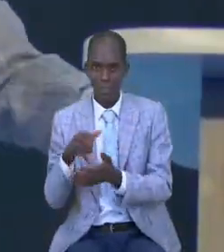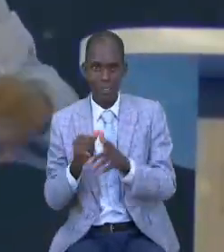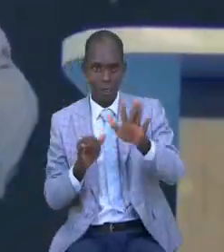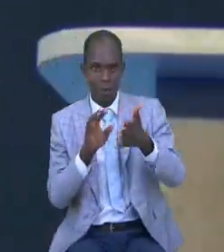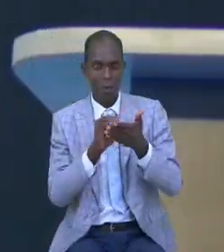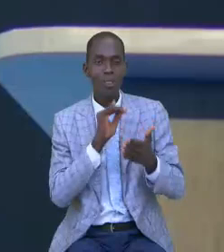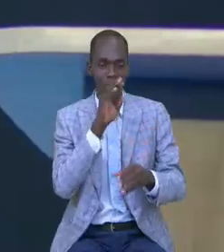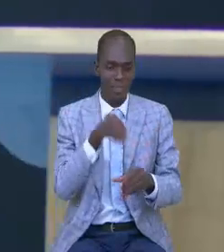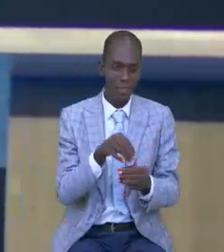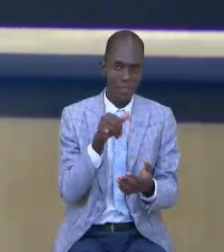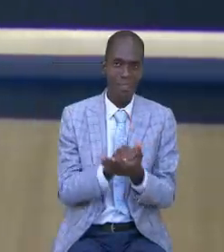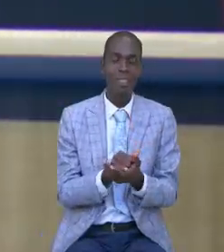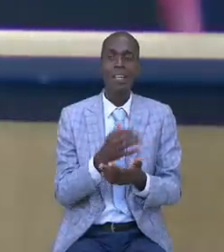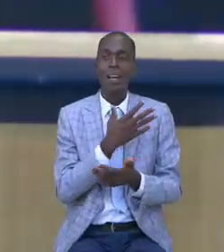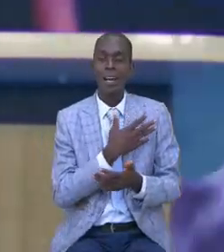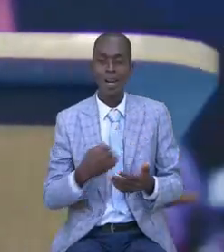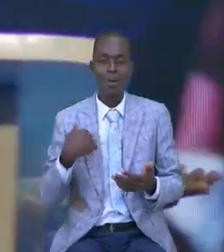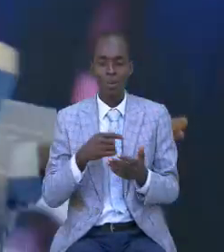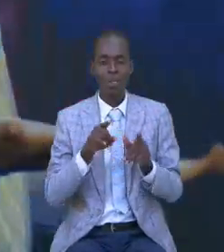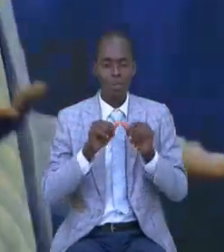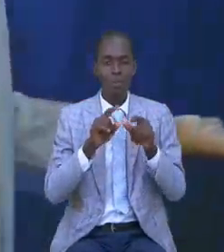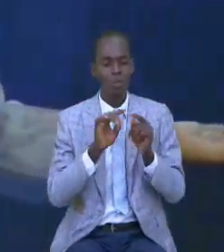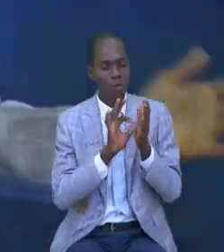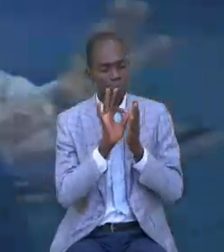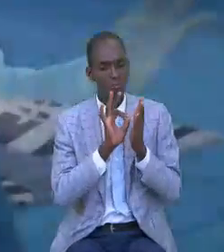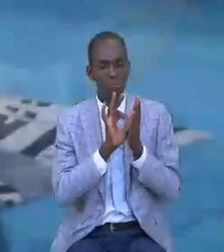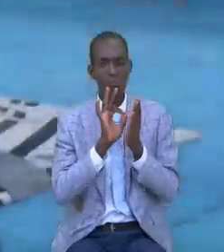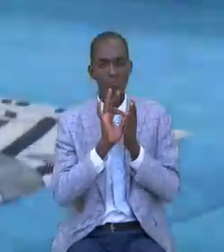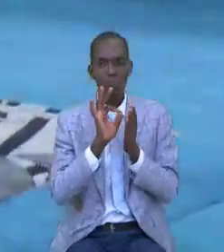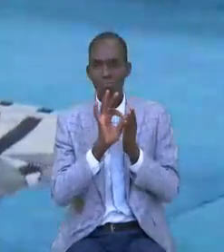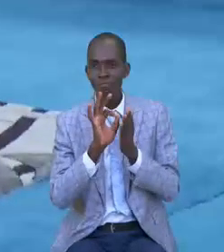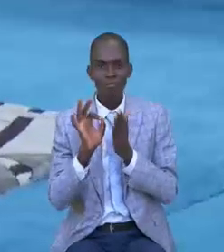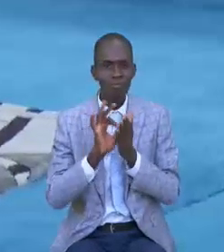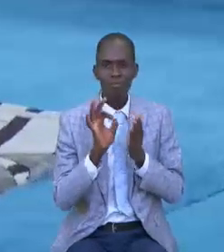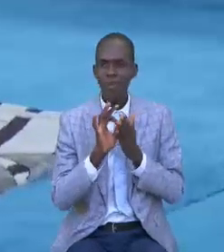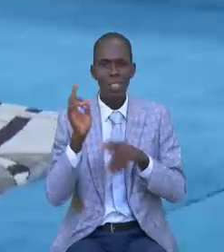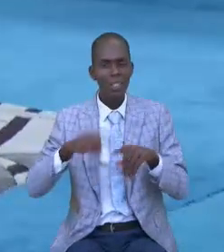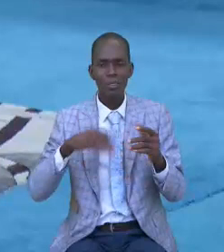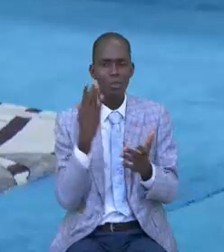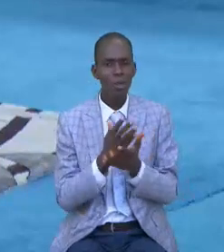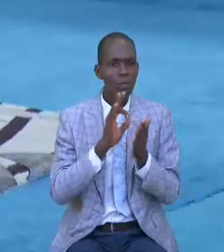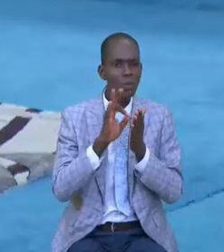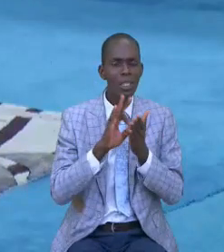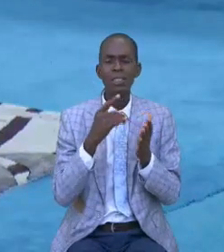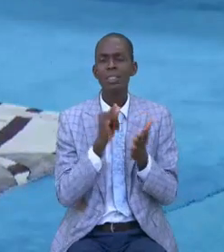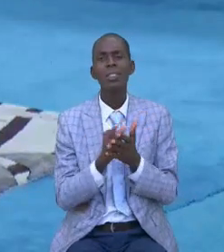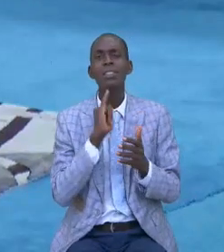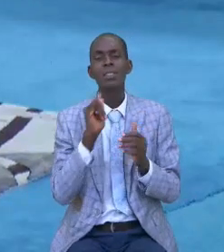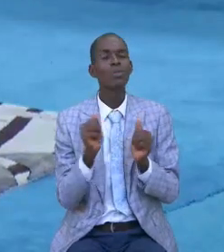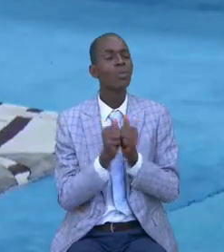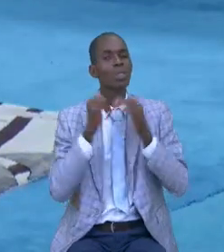is part of that. And we're counting and counting and counting. And then we lose counting. We say it's without